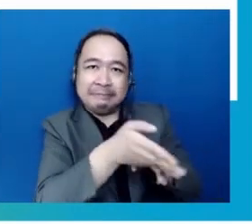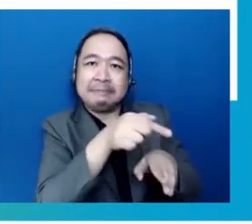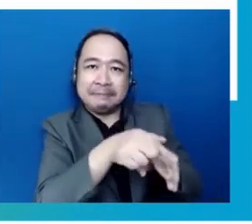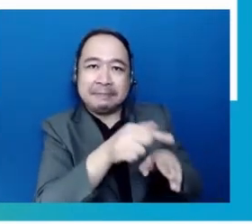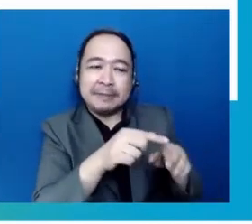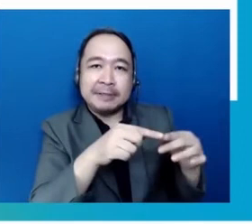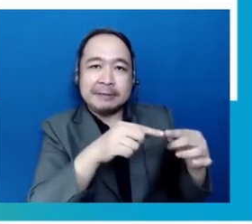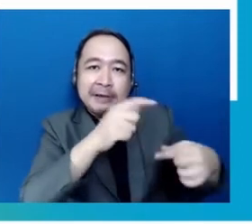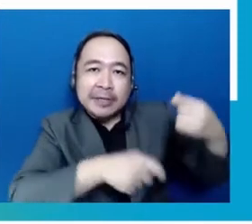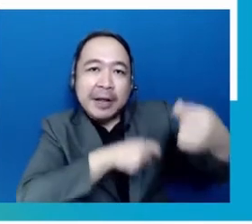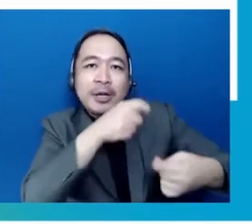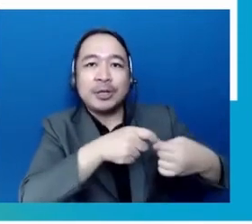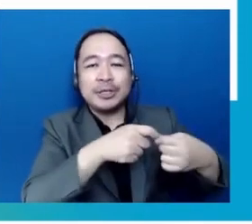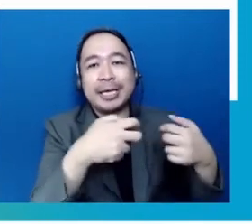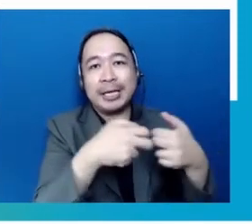One final words on hydro.